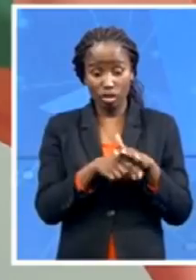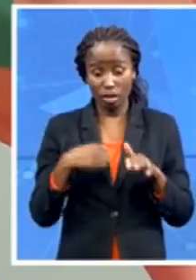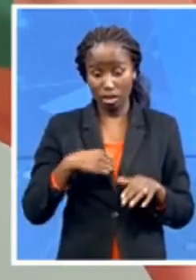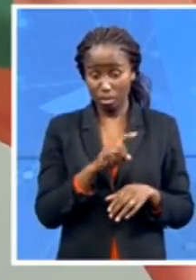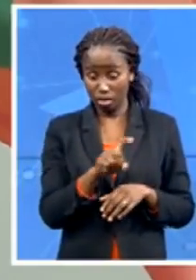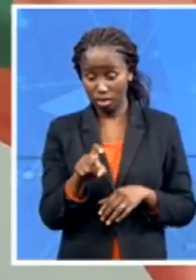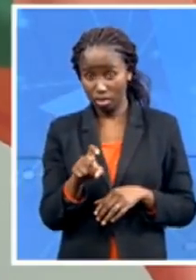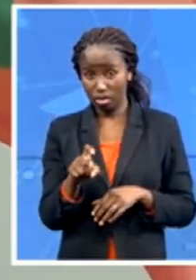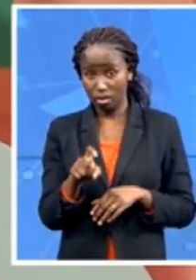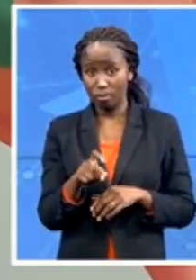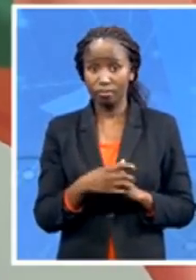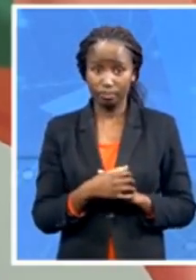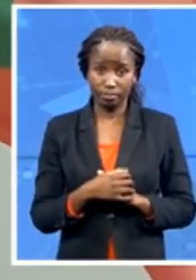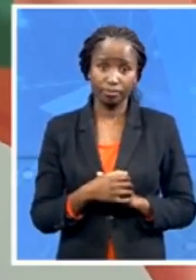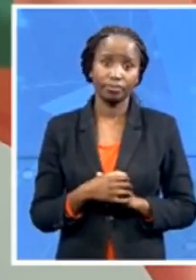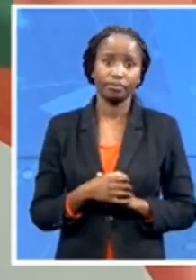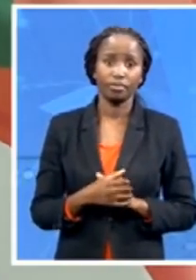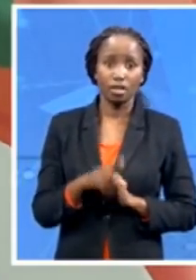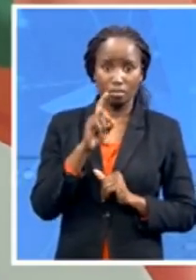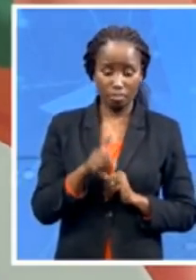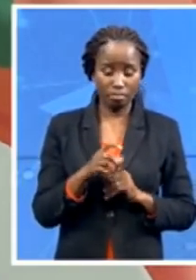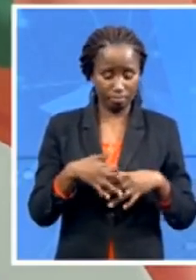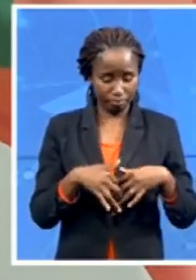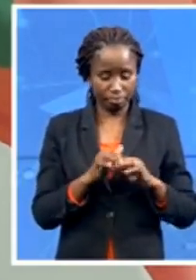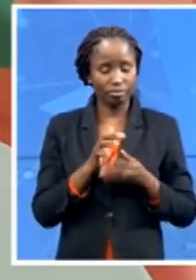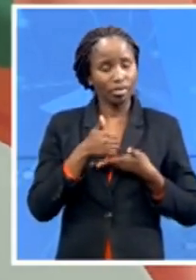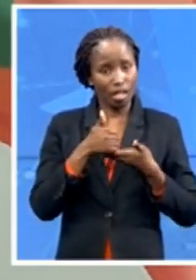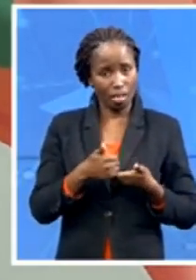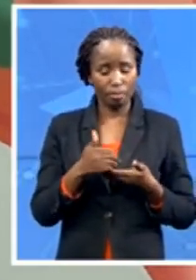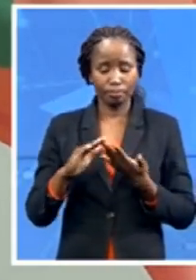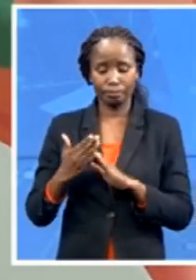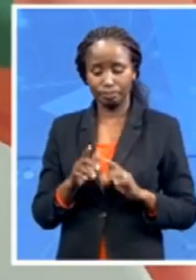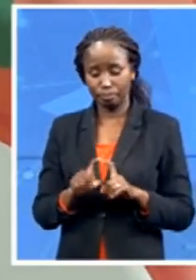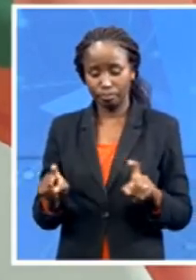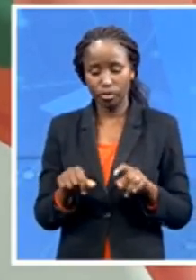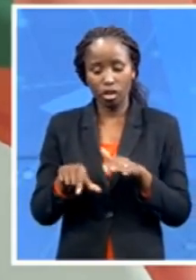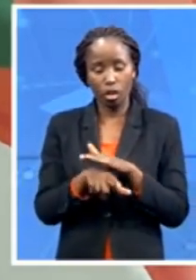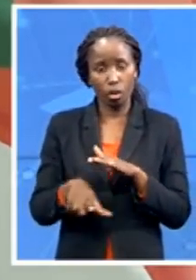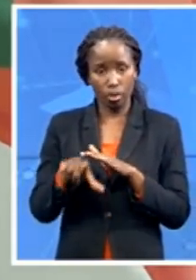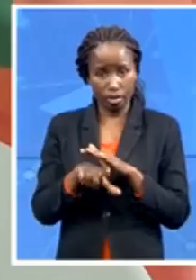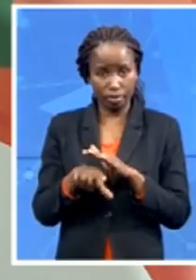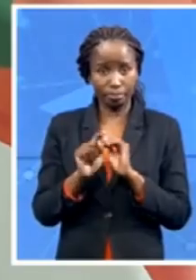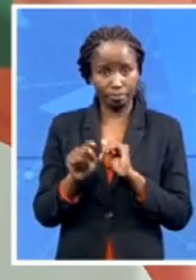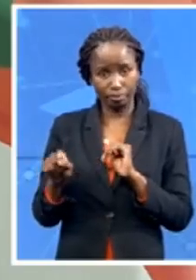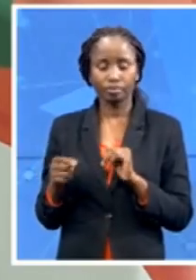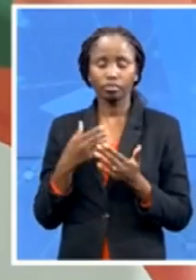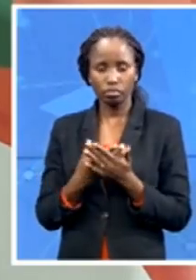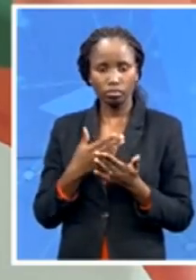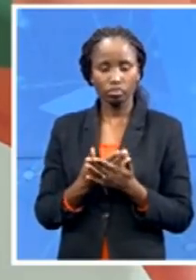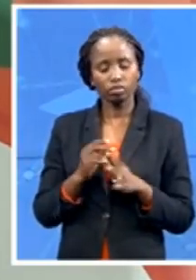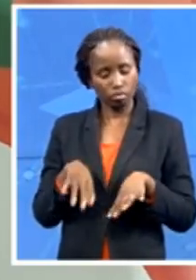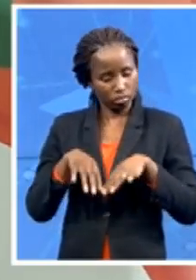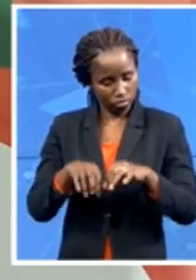will enable local communities or local municipalities to take responsibility for water